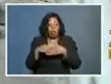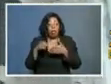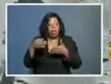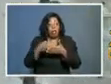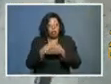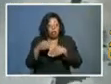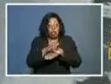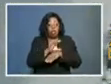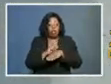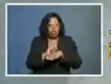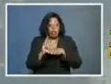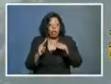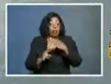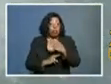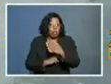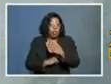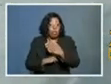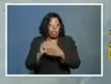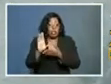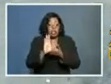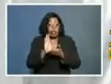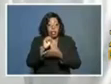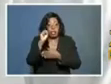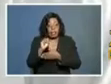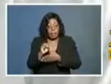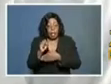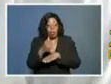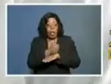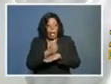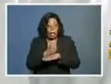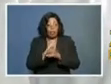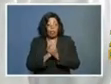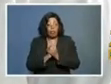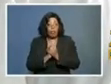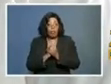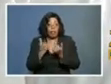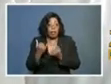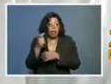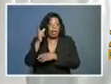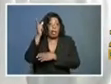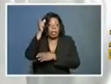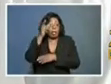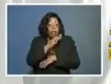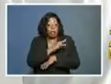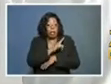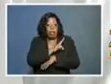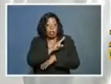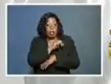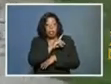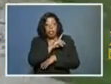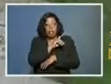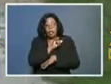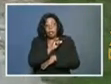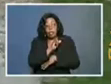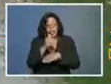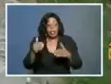set to start soon in Central and South Andros. Area Member of Parliament Leon Lundy is excited about this latest